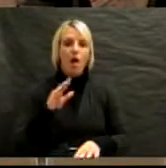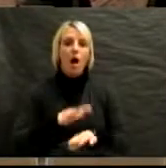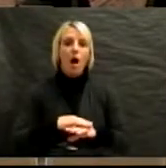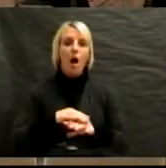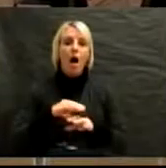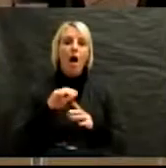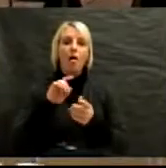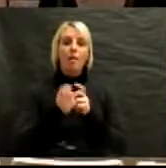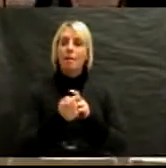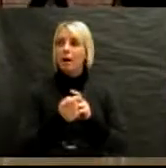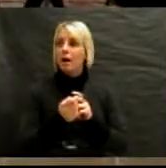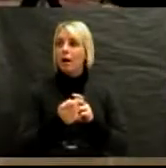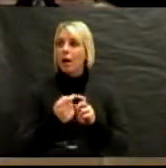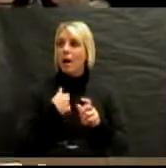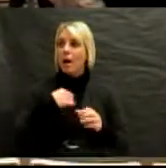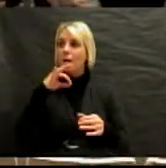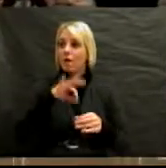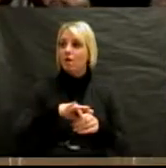And Deb Davis,